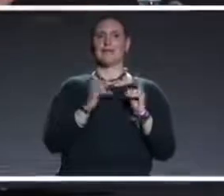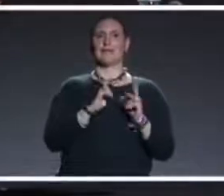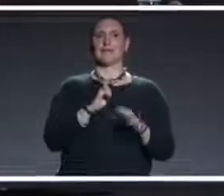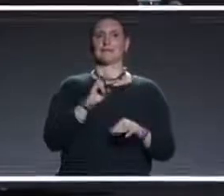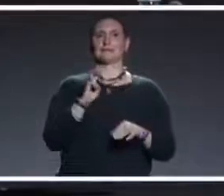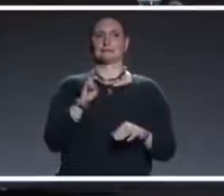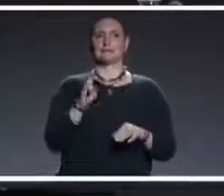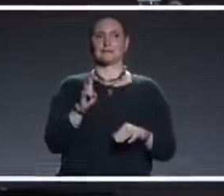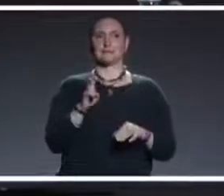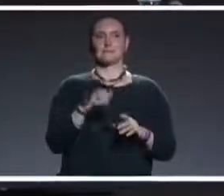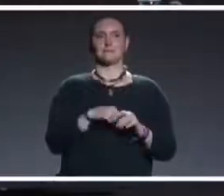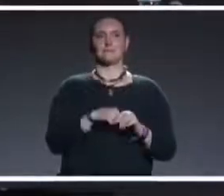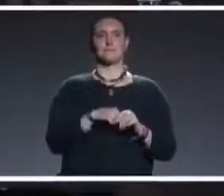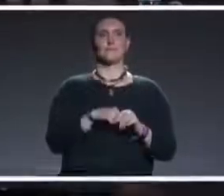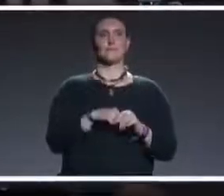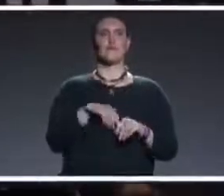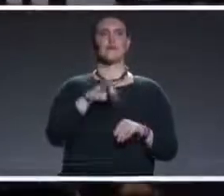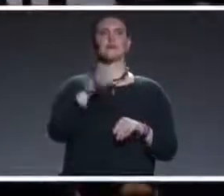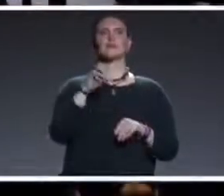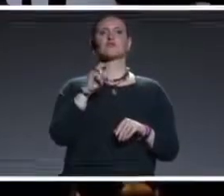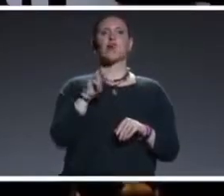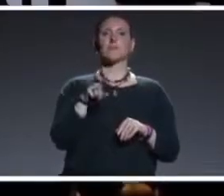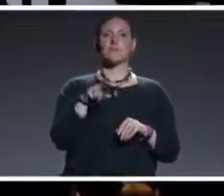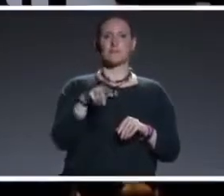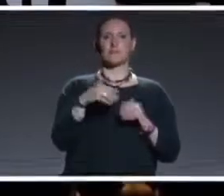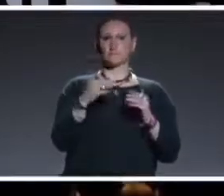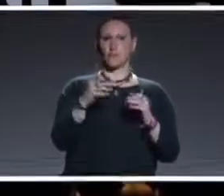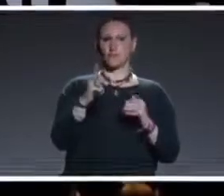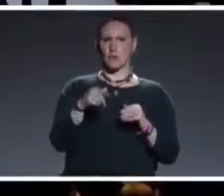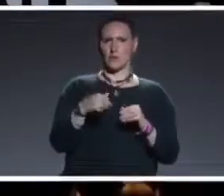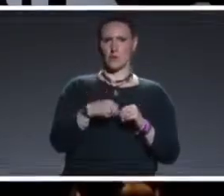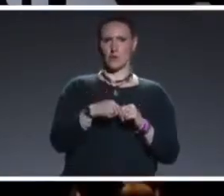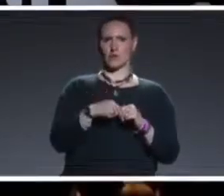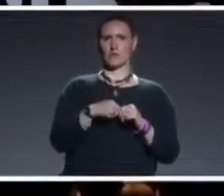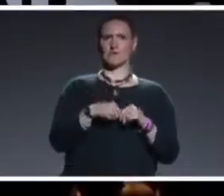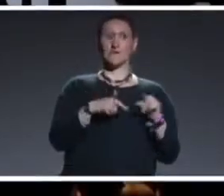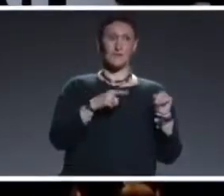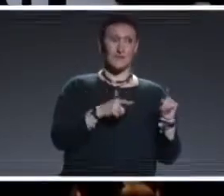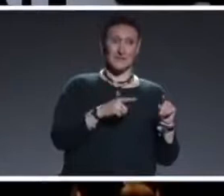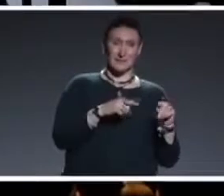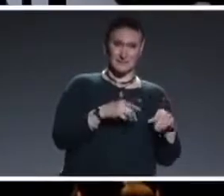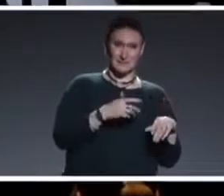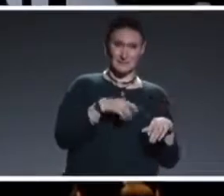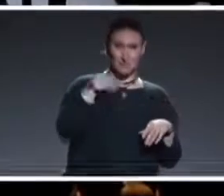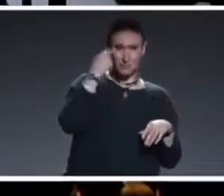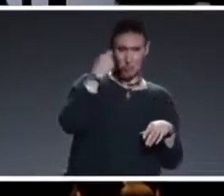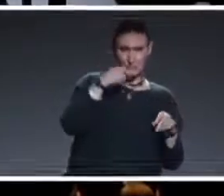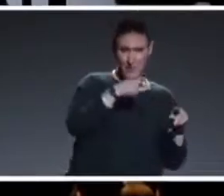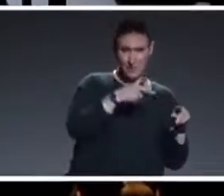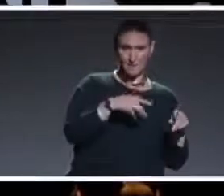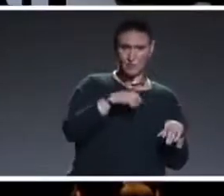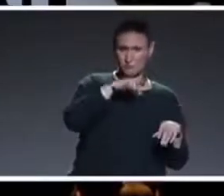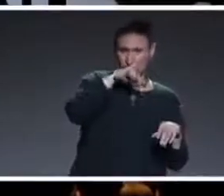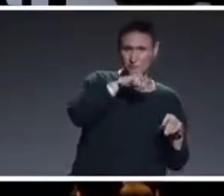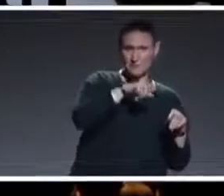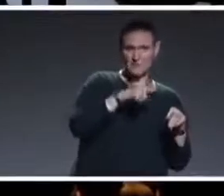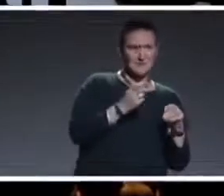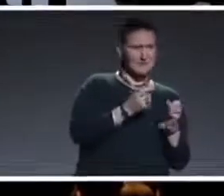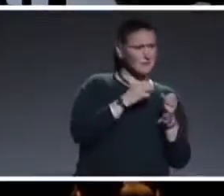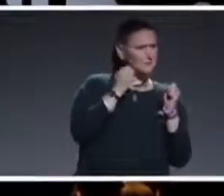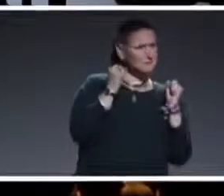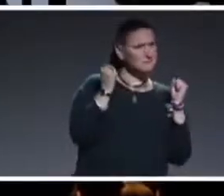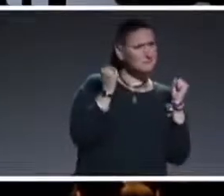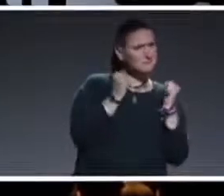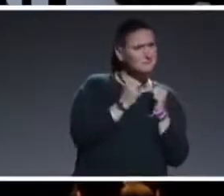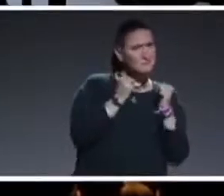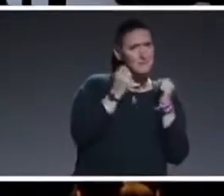John showed me that the same miracle that I love in acting, when you're not, it's not like about controlling, you're just